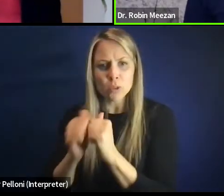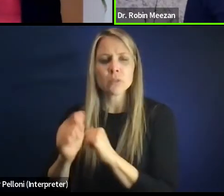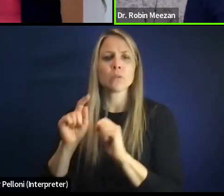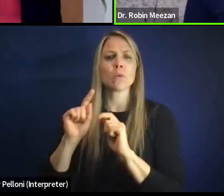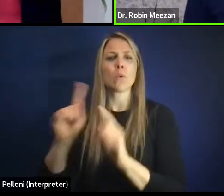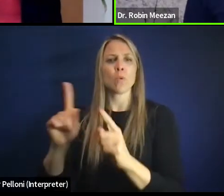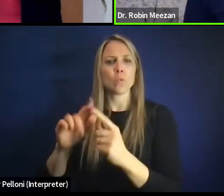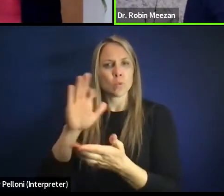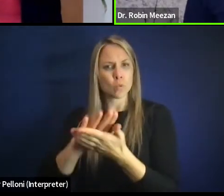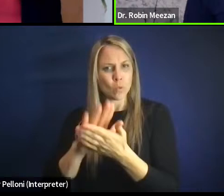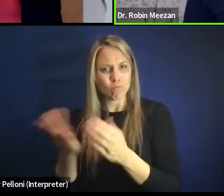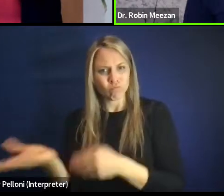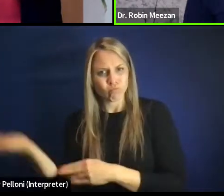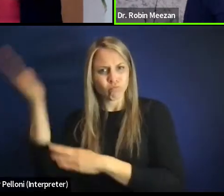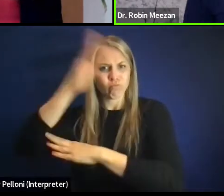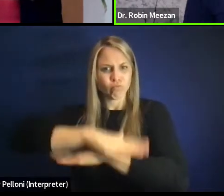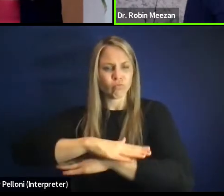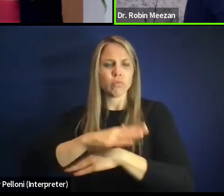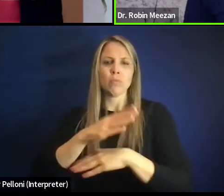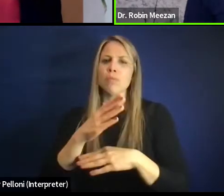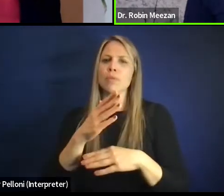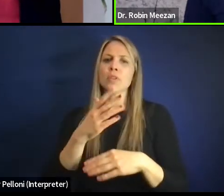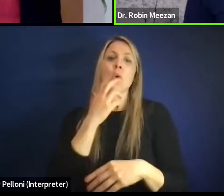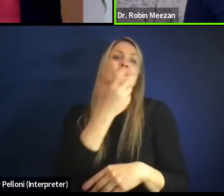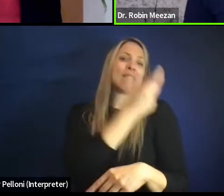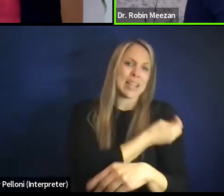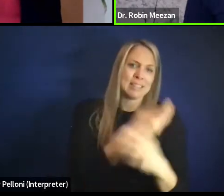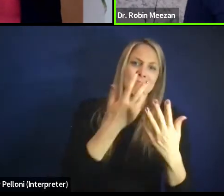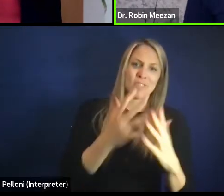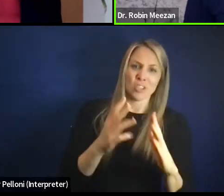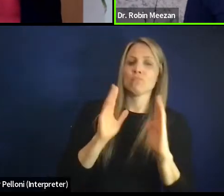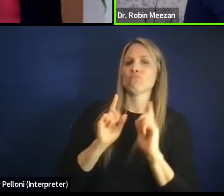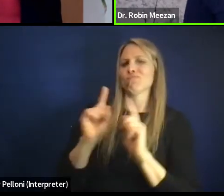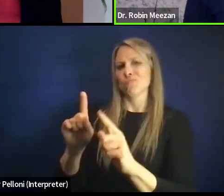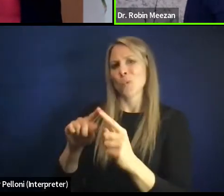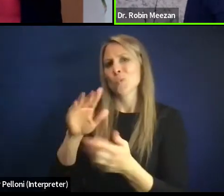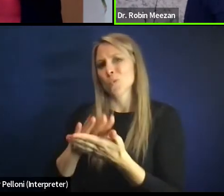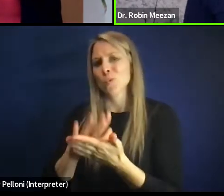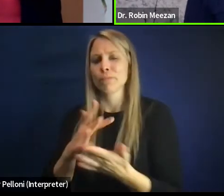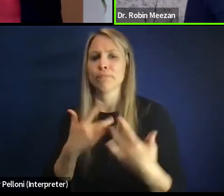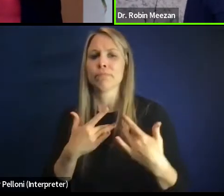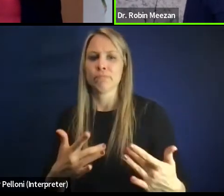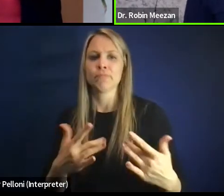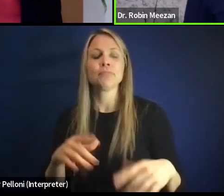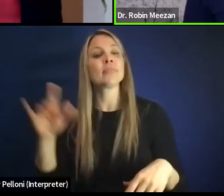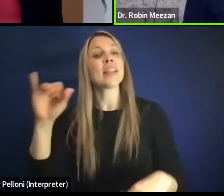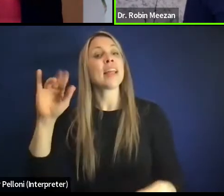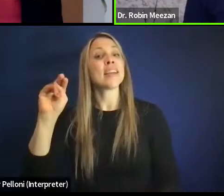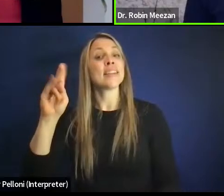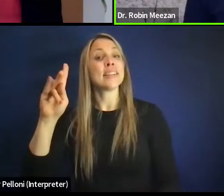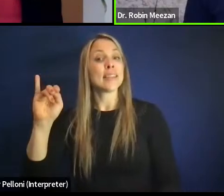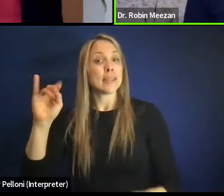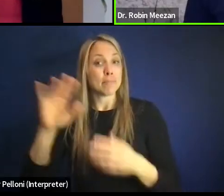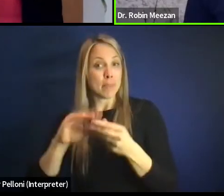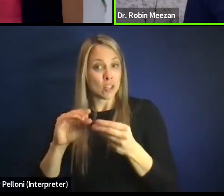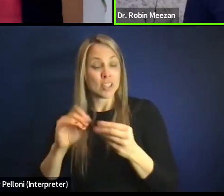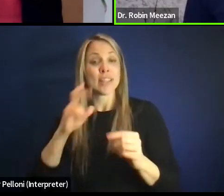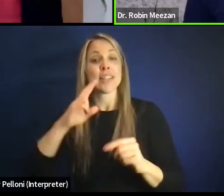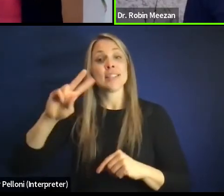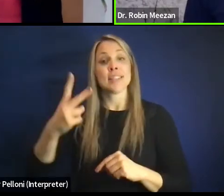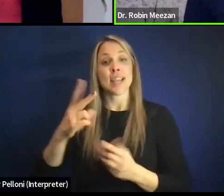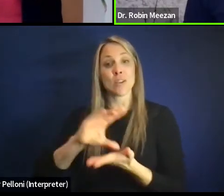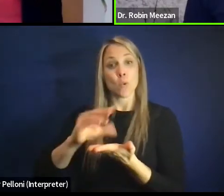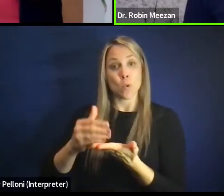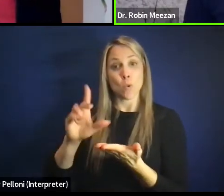their full day after their first dose. As Nikki mentioned, the second dose for this age group, we're